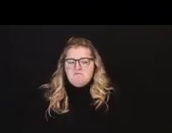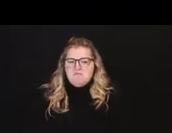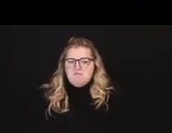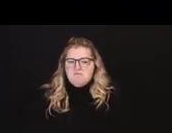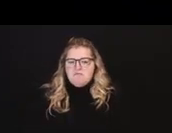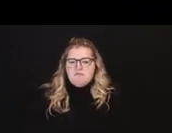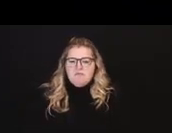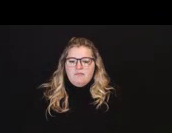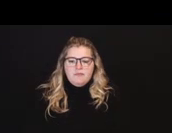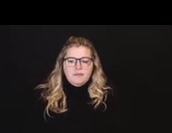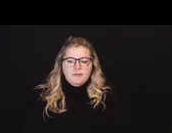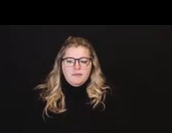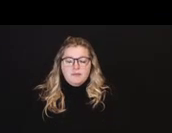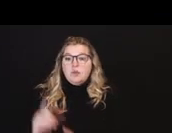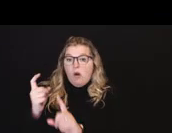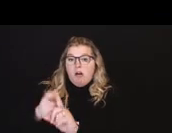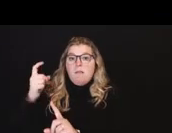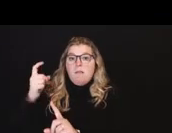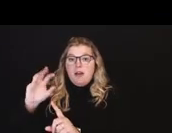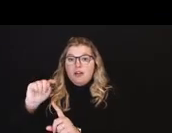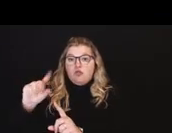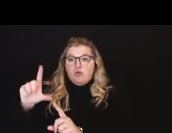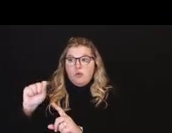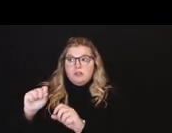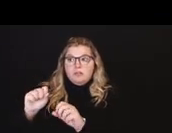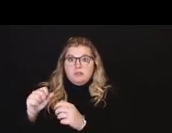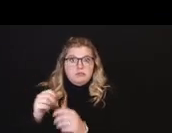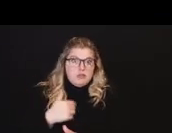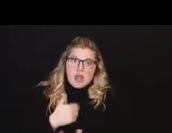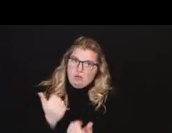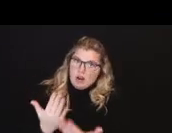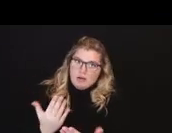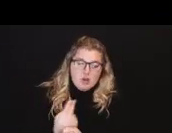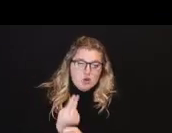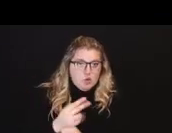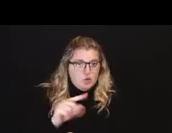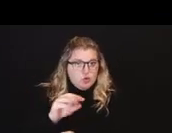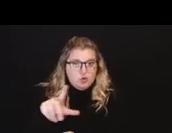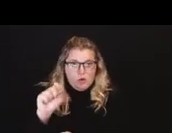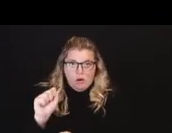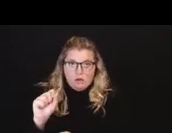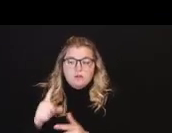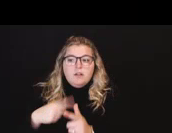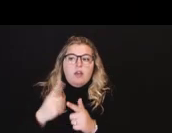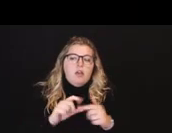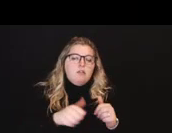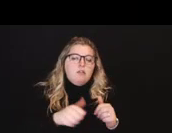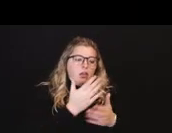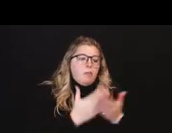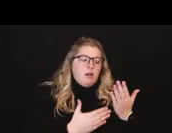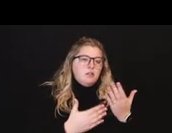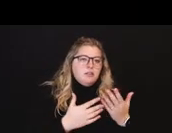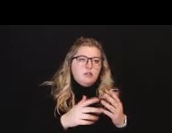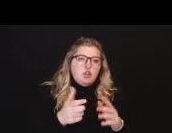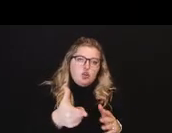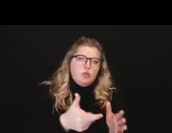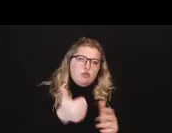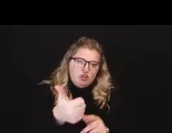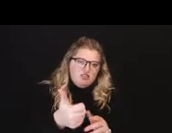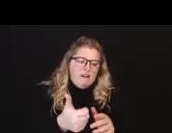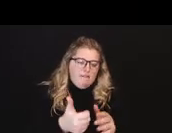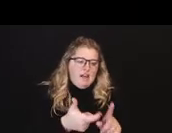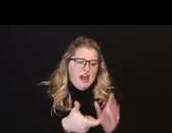always a part that can be done with automated tools, and I think use the tools, when you can. And then there's going to be parts that are manual as well.